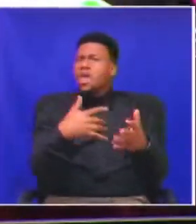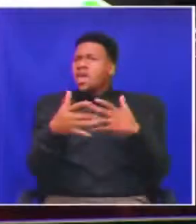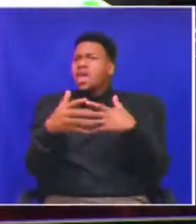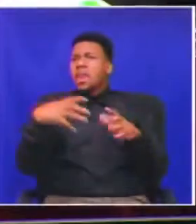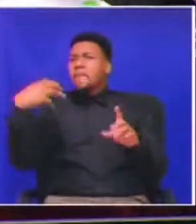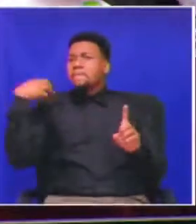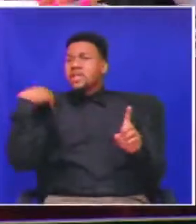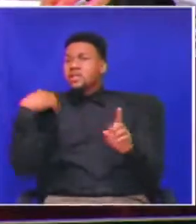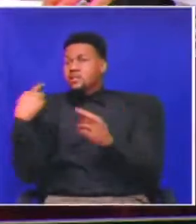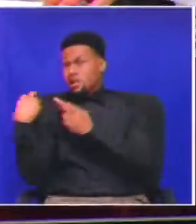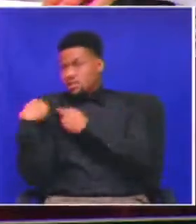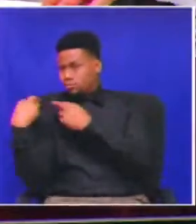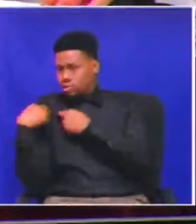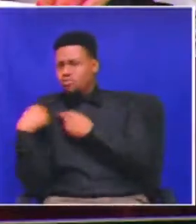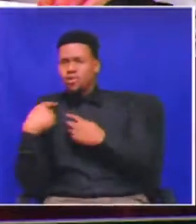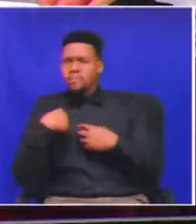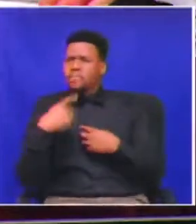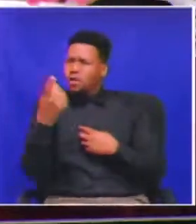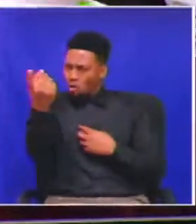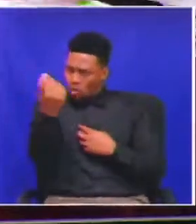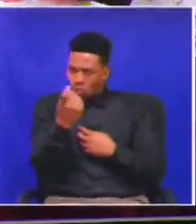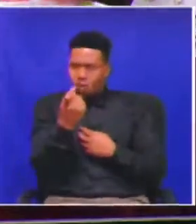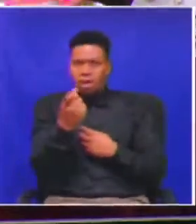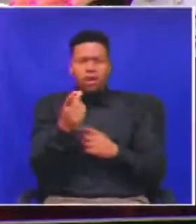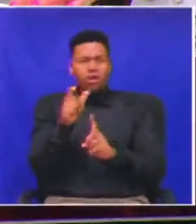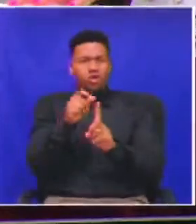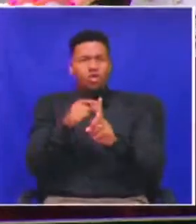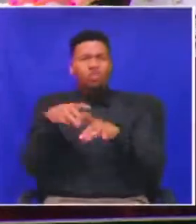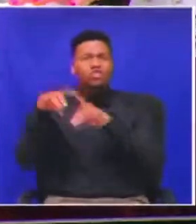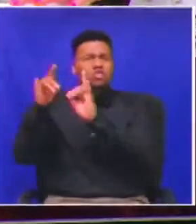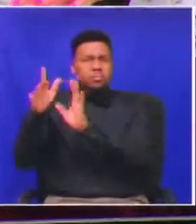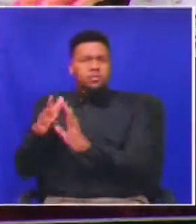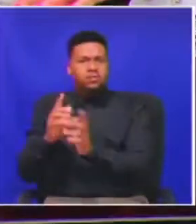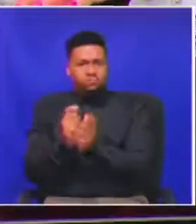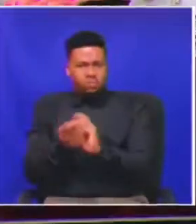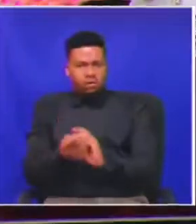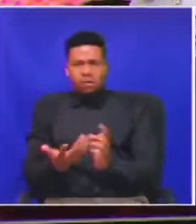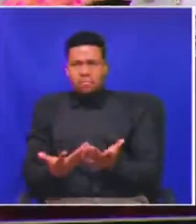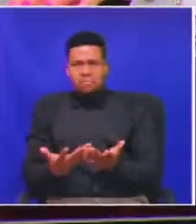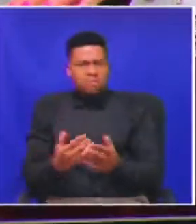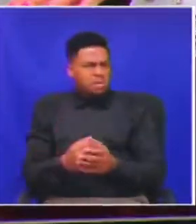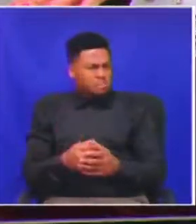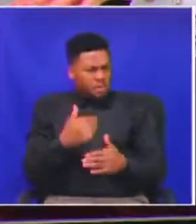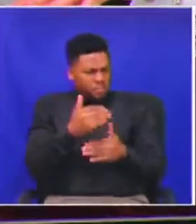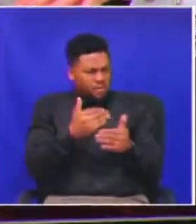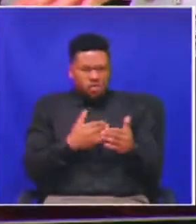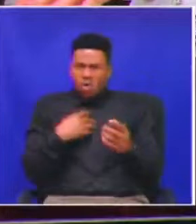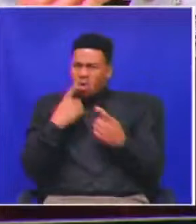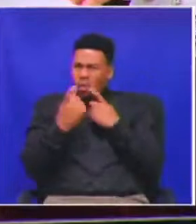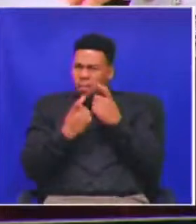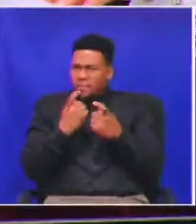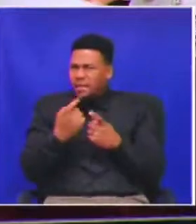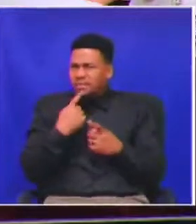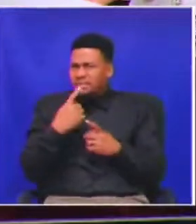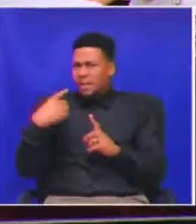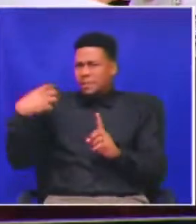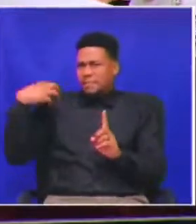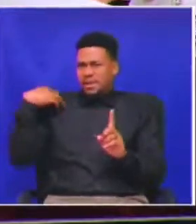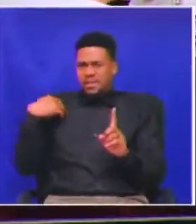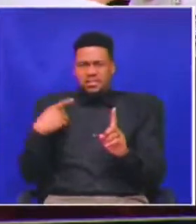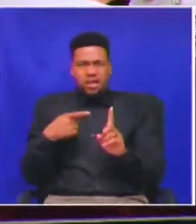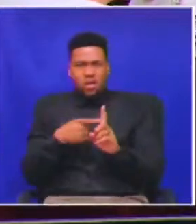that chairs. And I've never had a complaint about the minister being conflicted or a minister trying